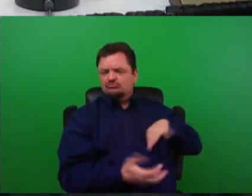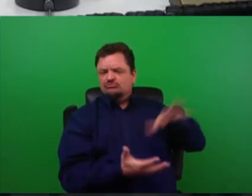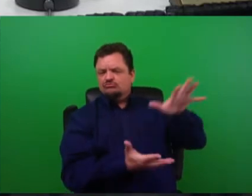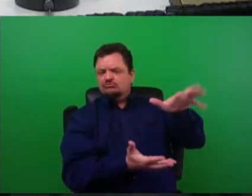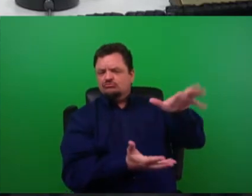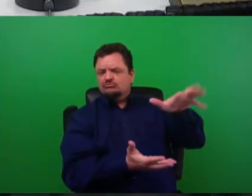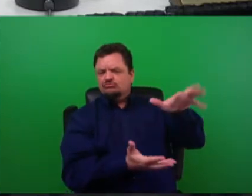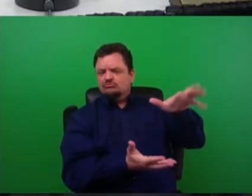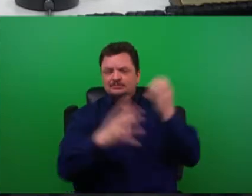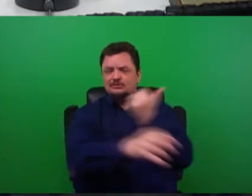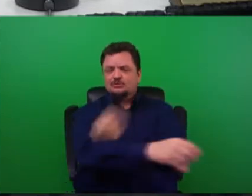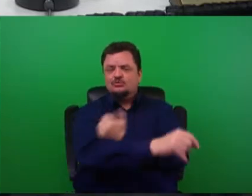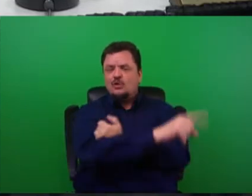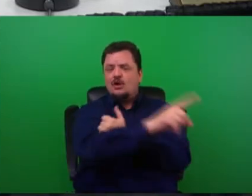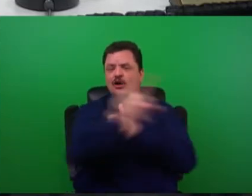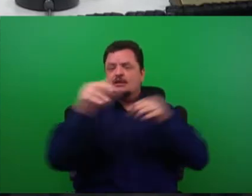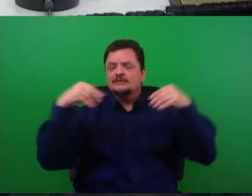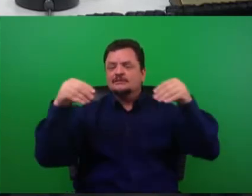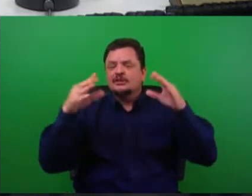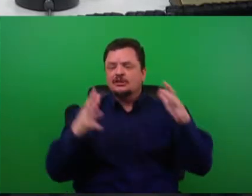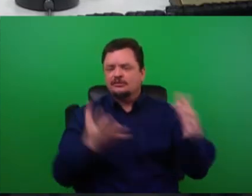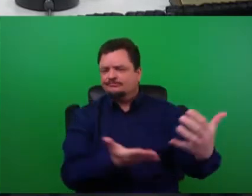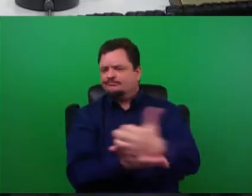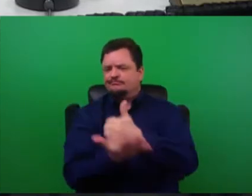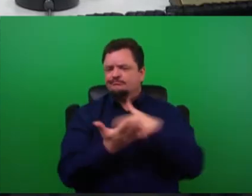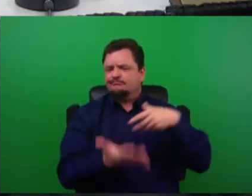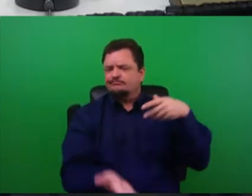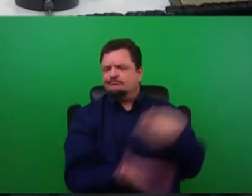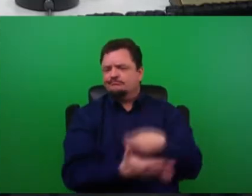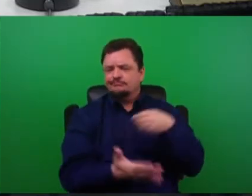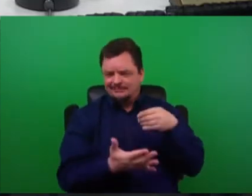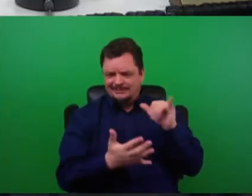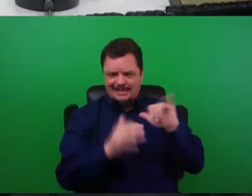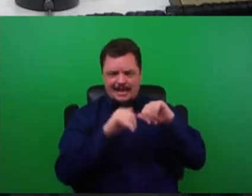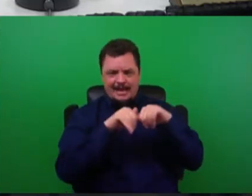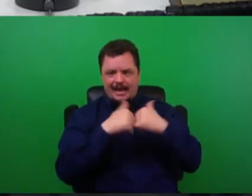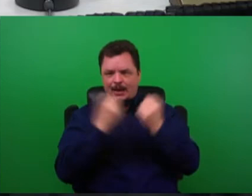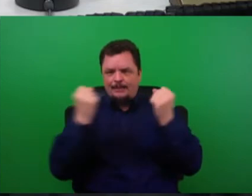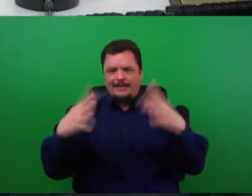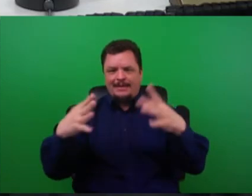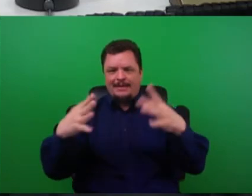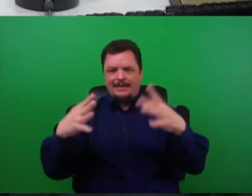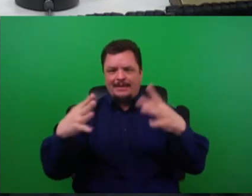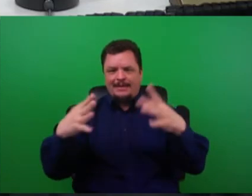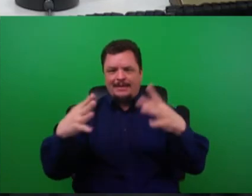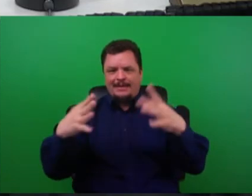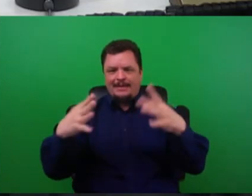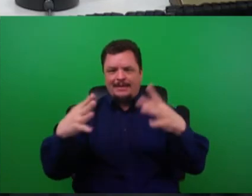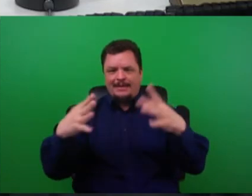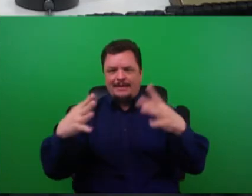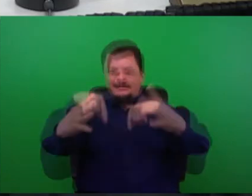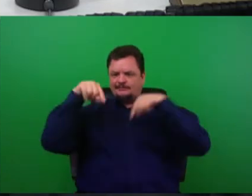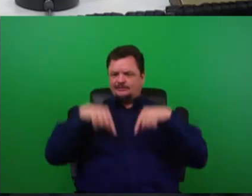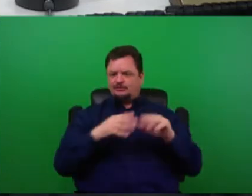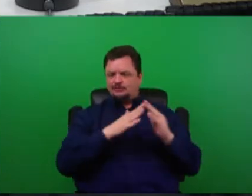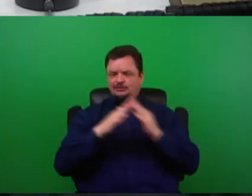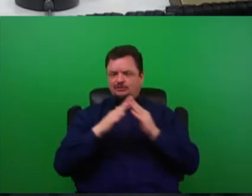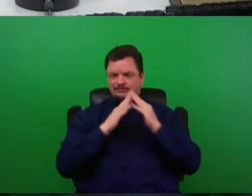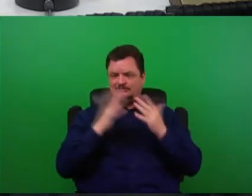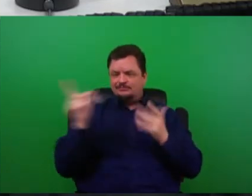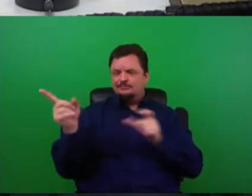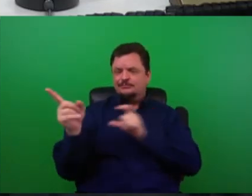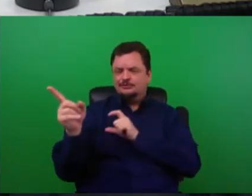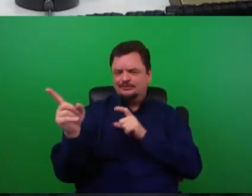into our community. And then also one of the law enforcement representatives, or maybe it was Michael Allen, had some